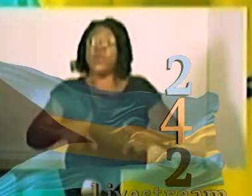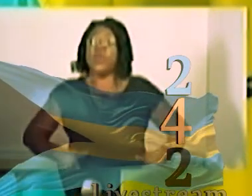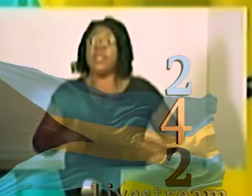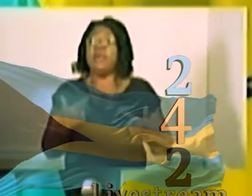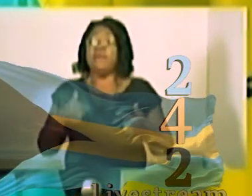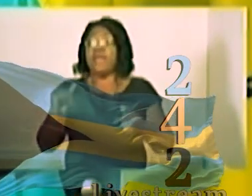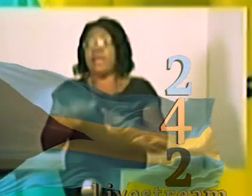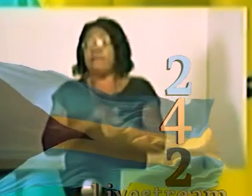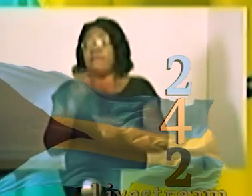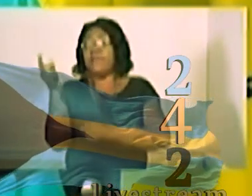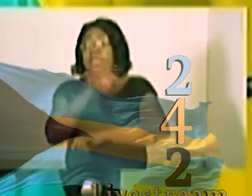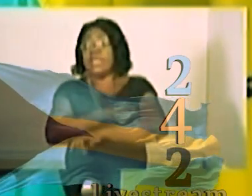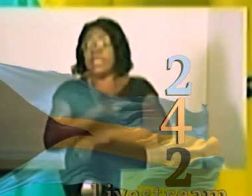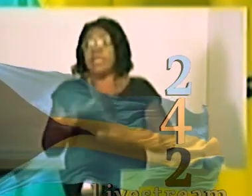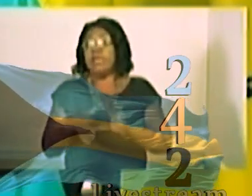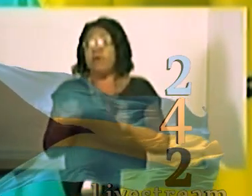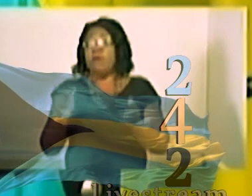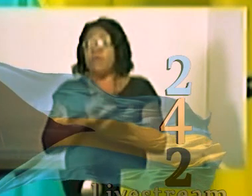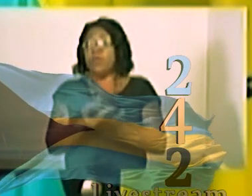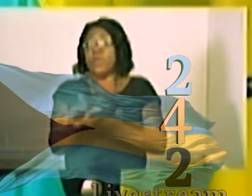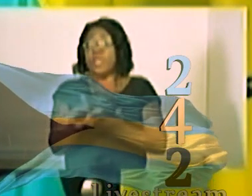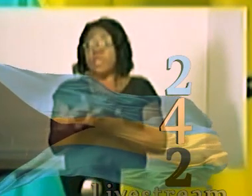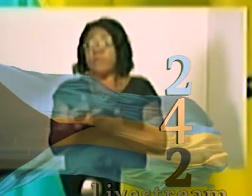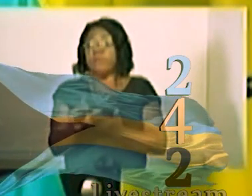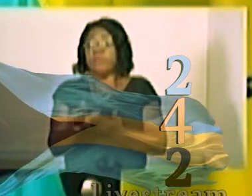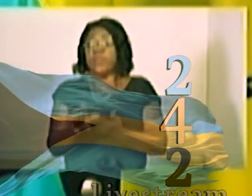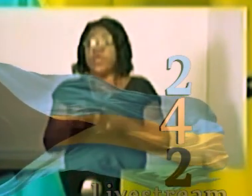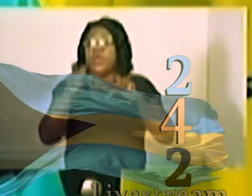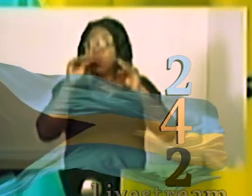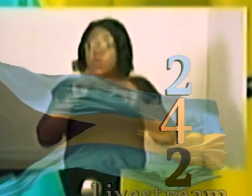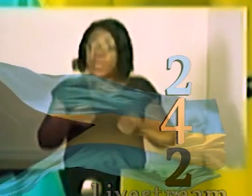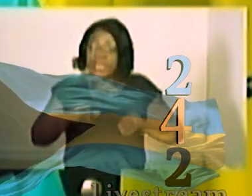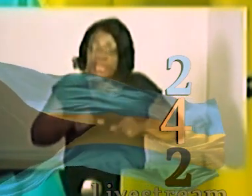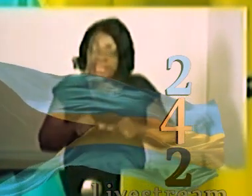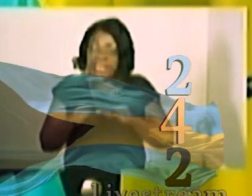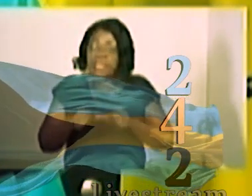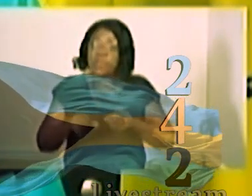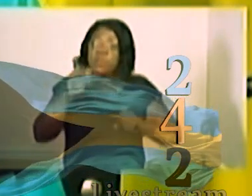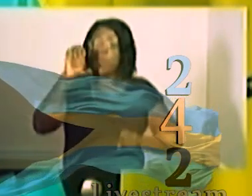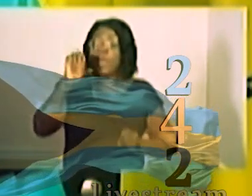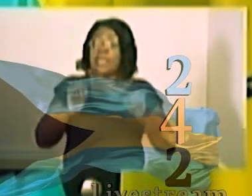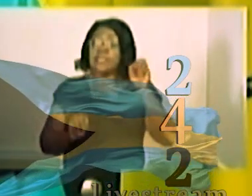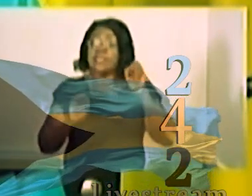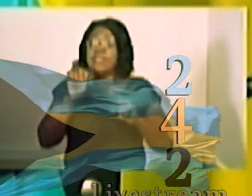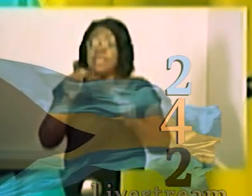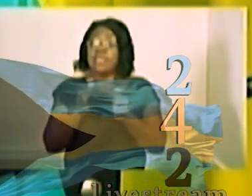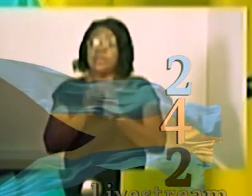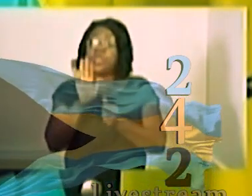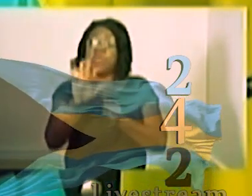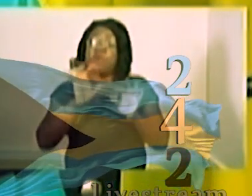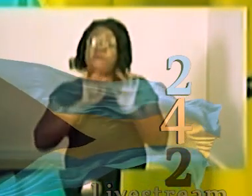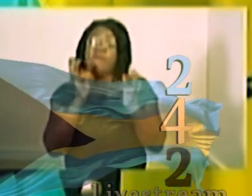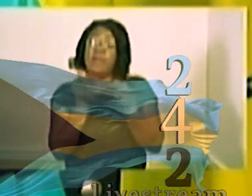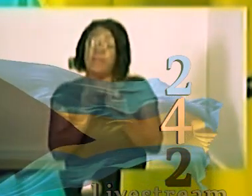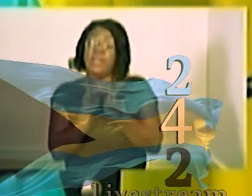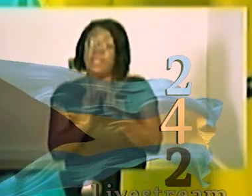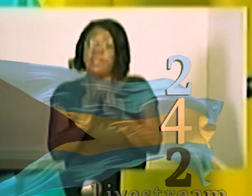every day of the week. You may continue to exercise with your immediate family.